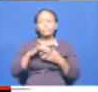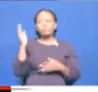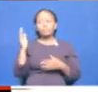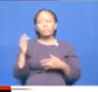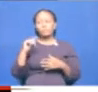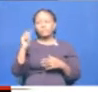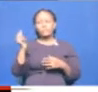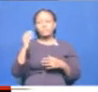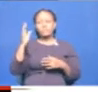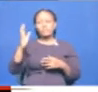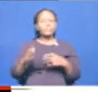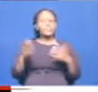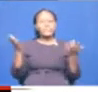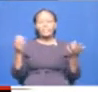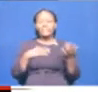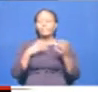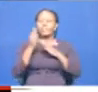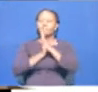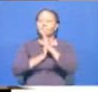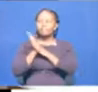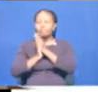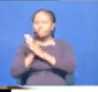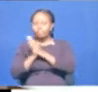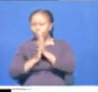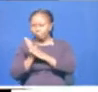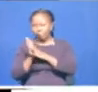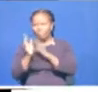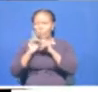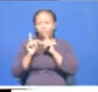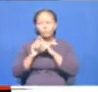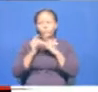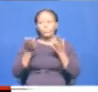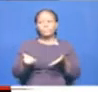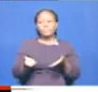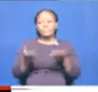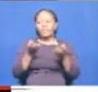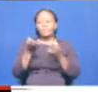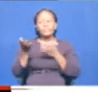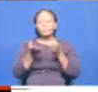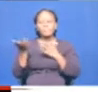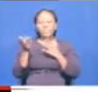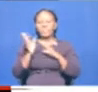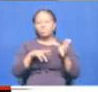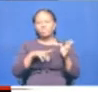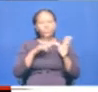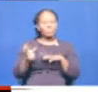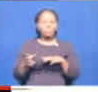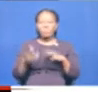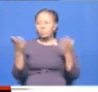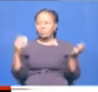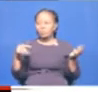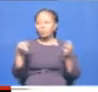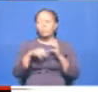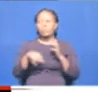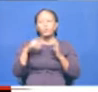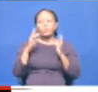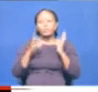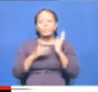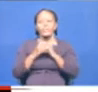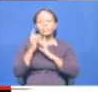very resilient. And it's business, business as usual. As developers, we are really anxious